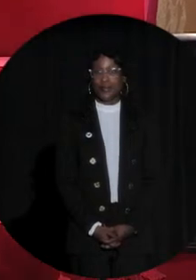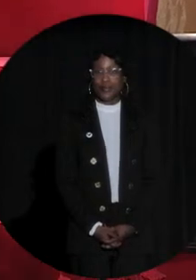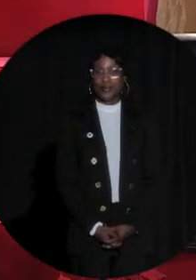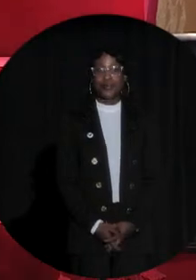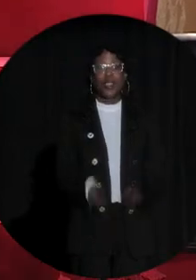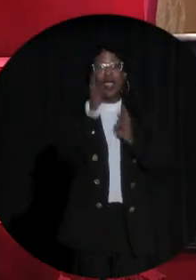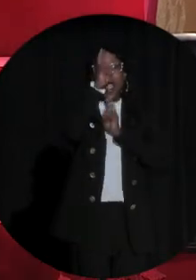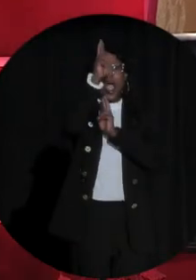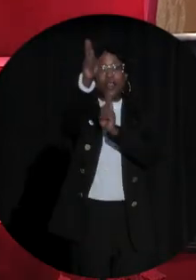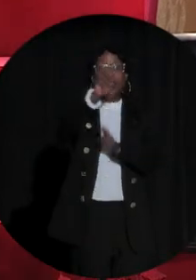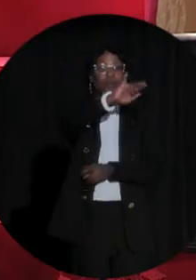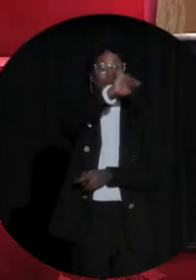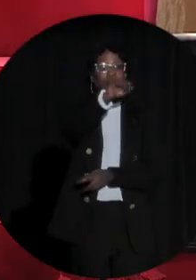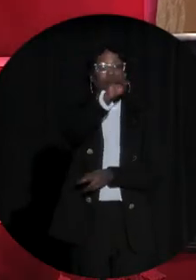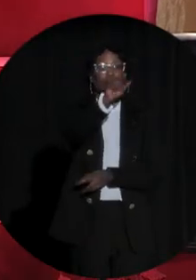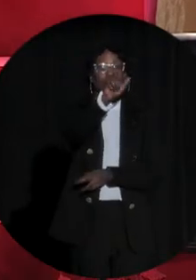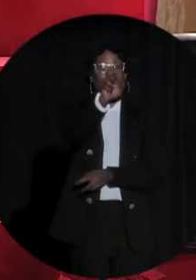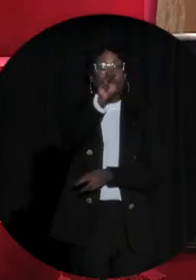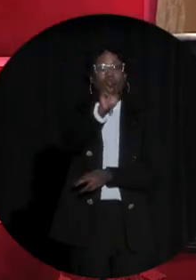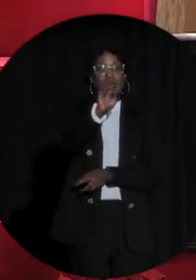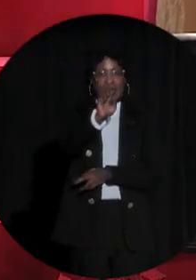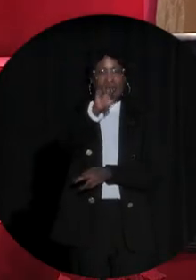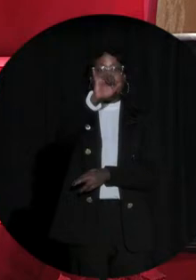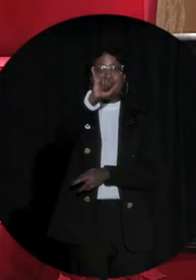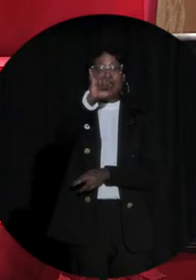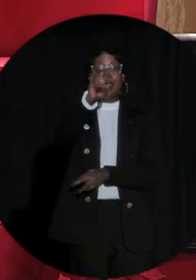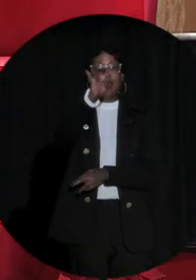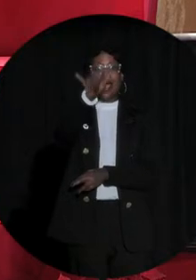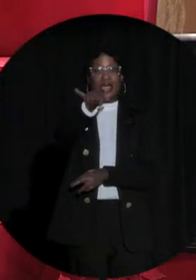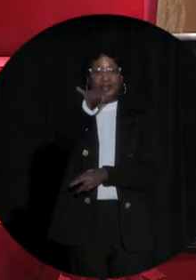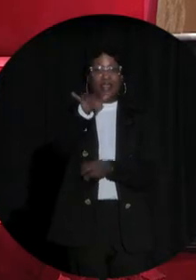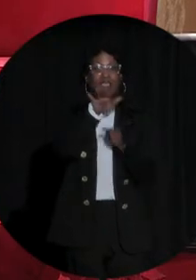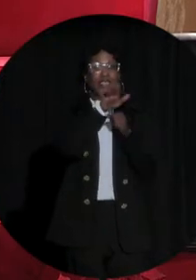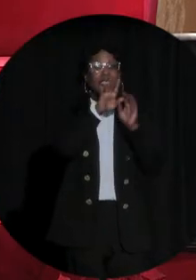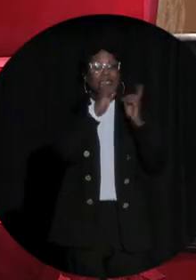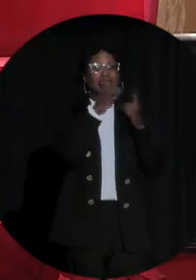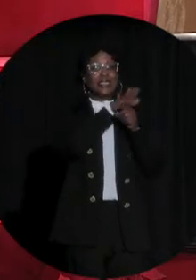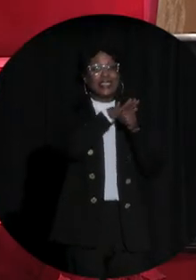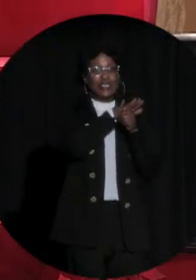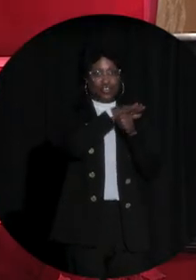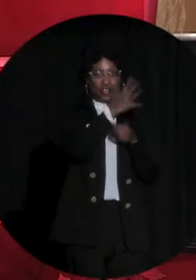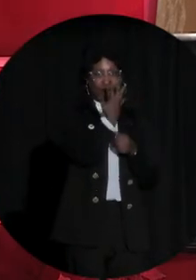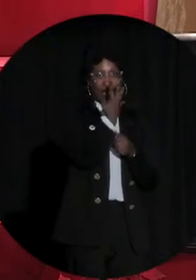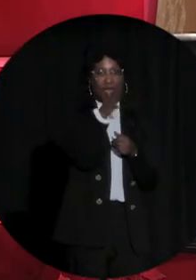The Honorable Jolene Ivey, District 5, and her family.